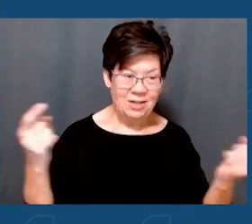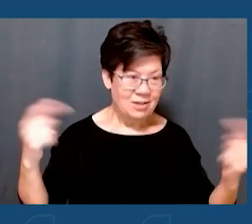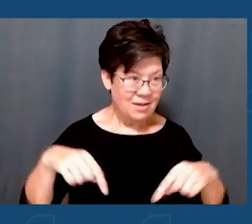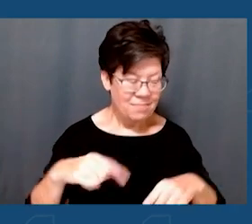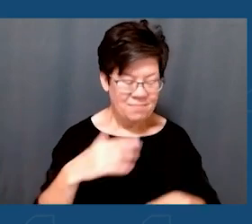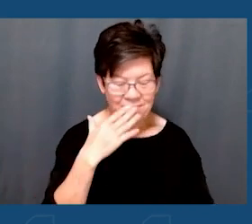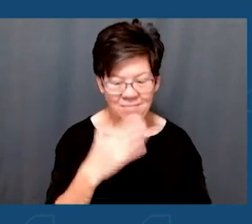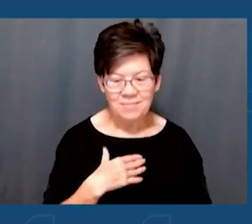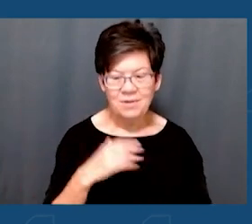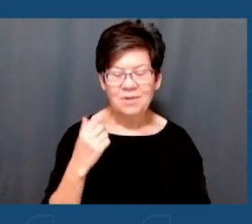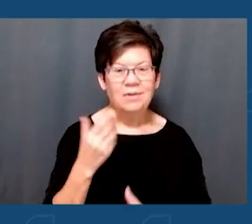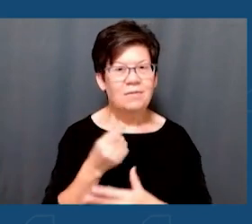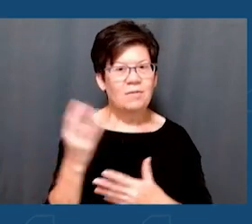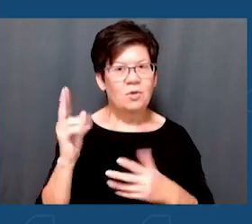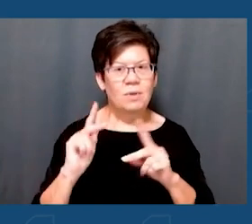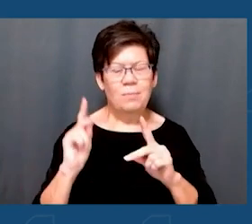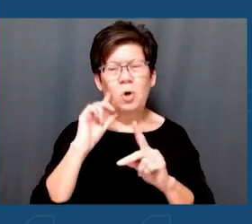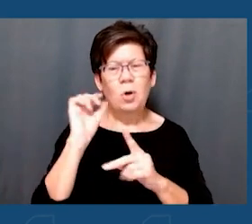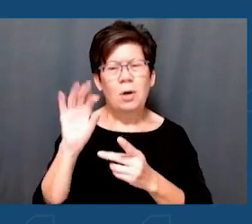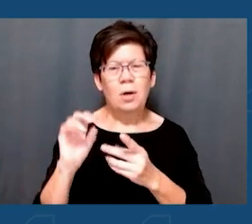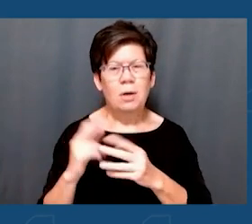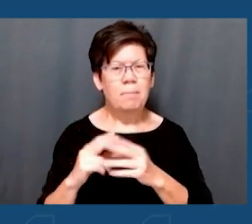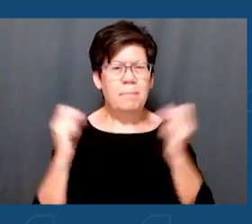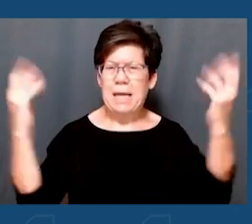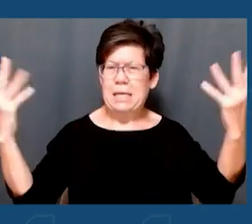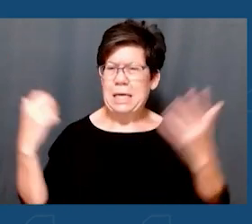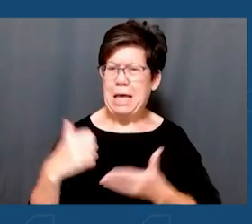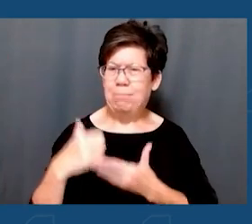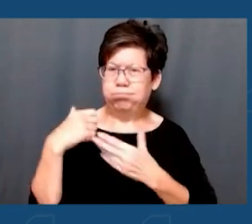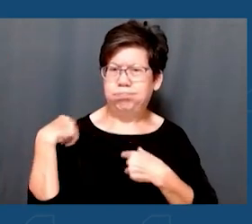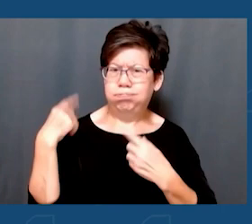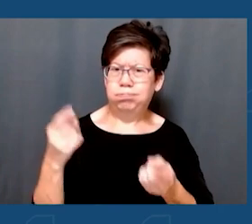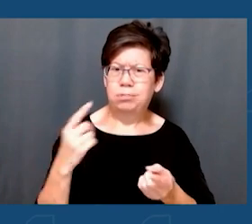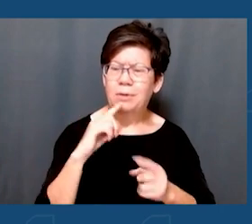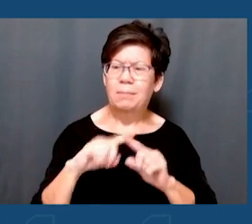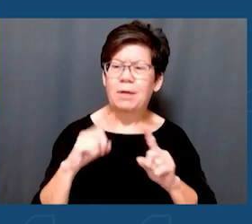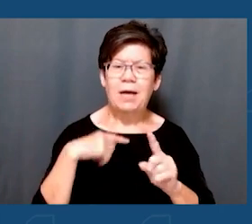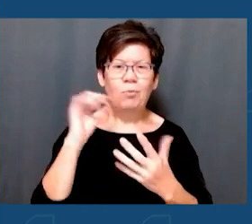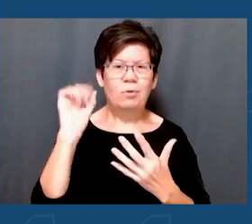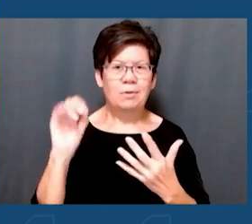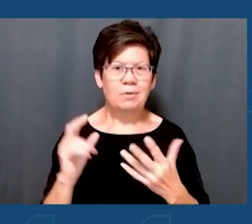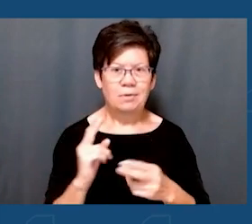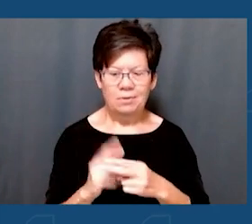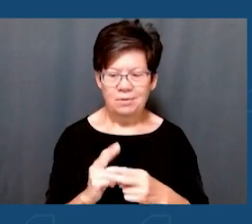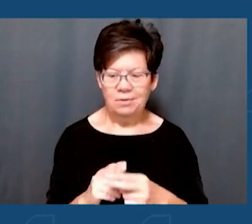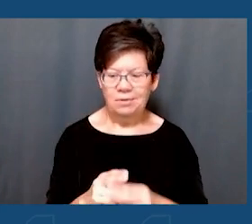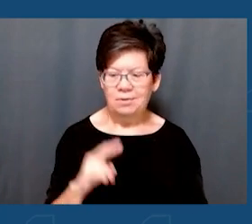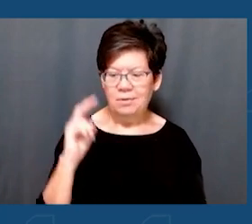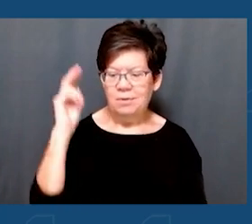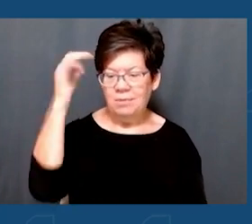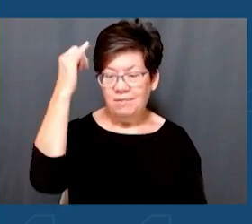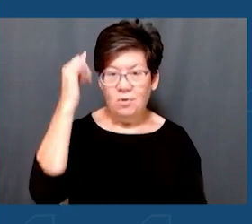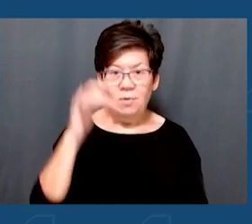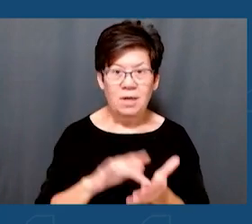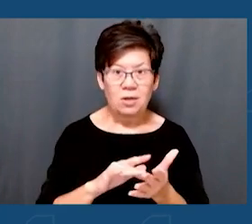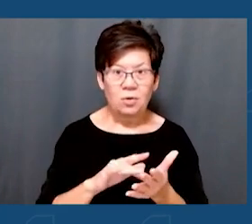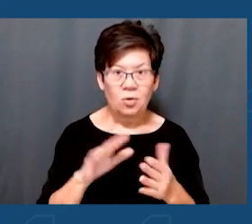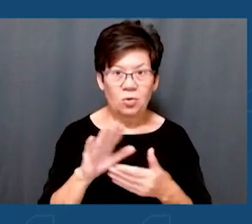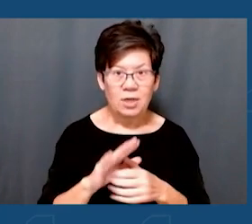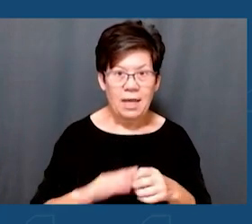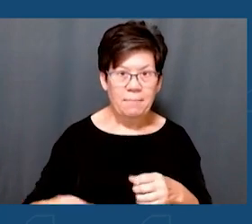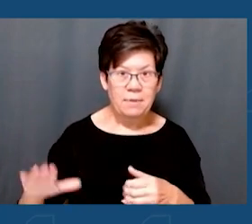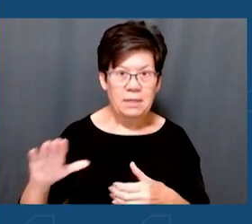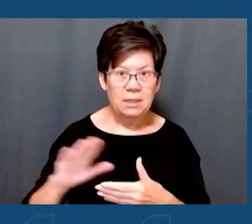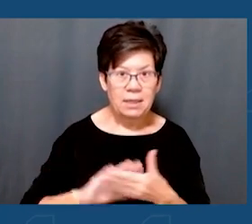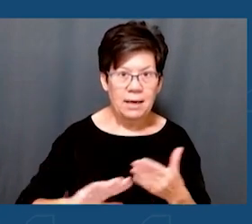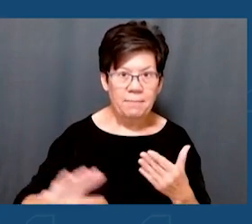people of the many that have helped us set this event here today. Buffalo Niagara Medical Campus, Leslie Colon